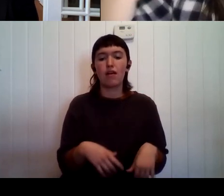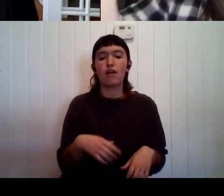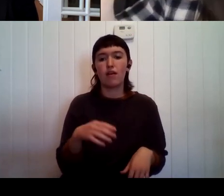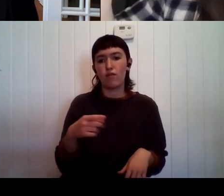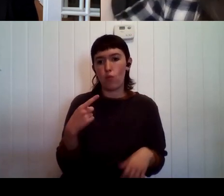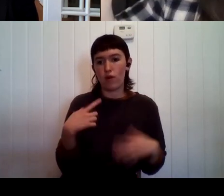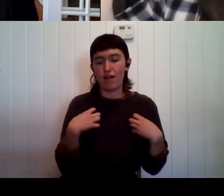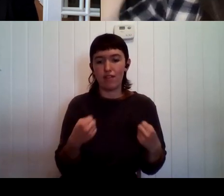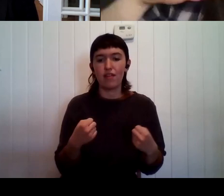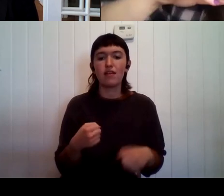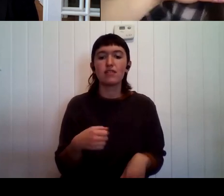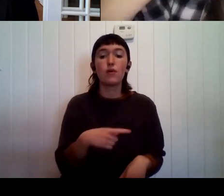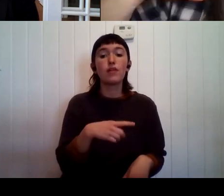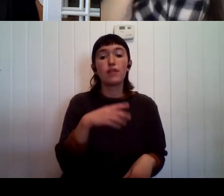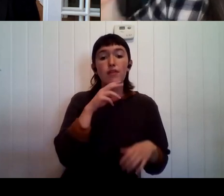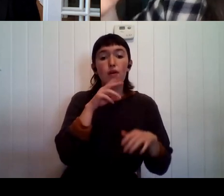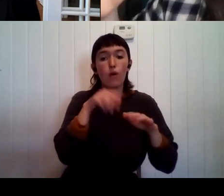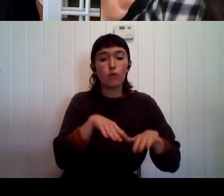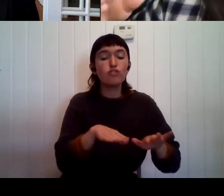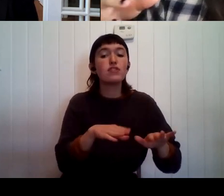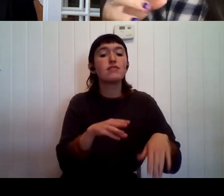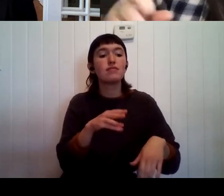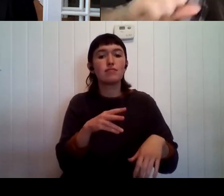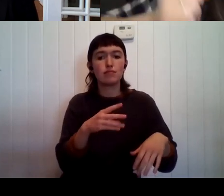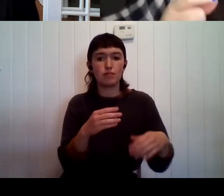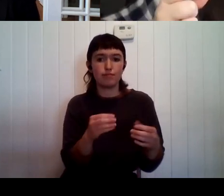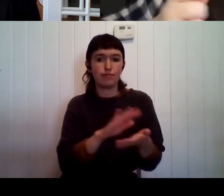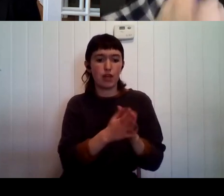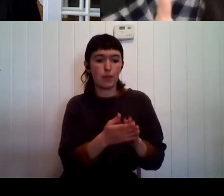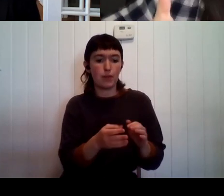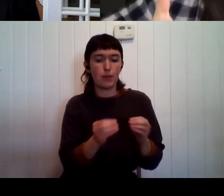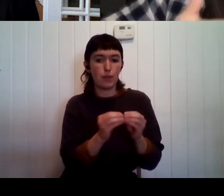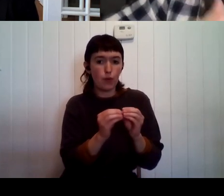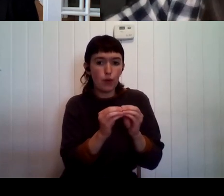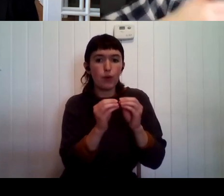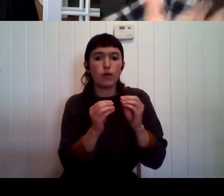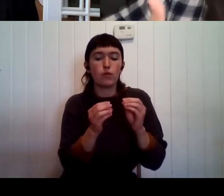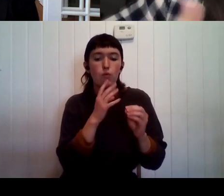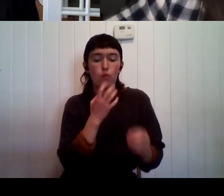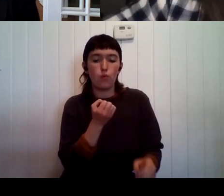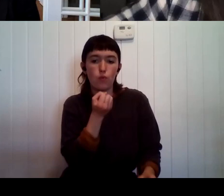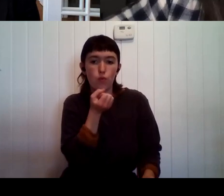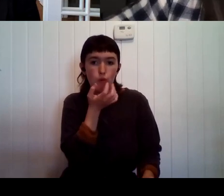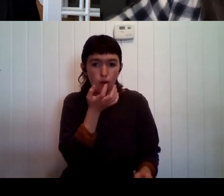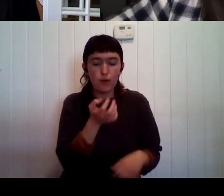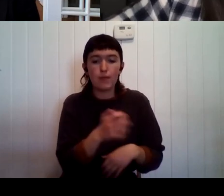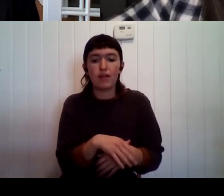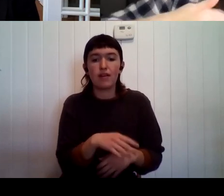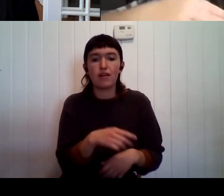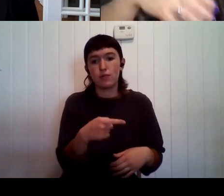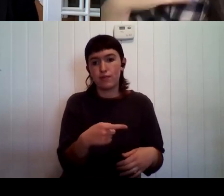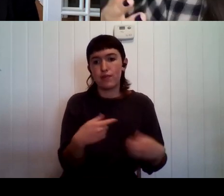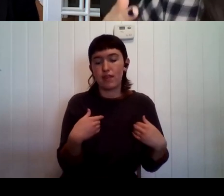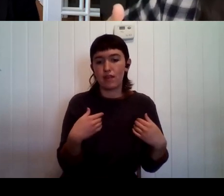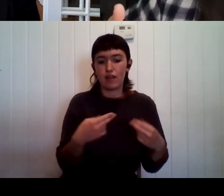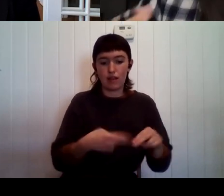was the ocean was getting warmer. And in the warming conditions, a certain pathogen, so that's like a germ basically, was